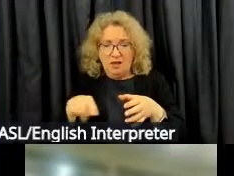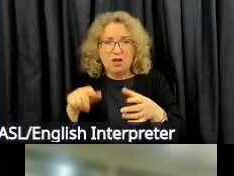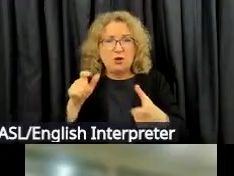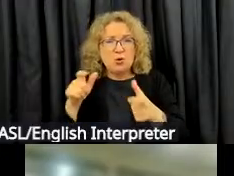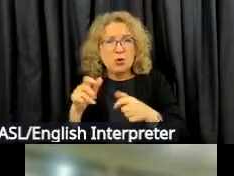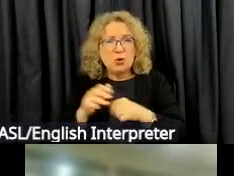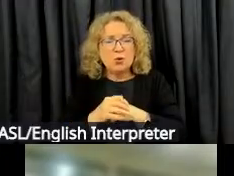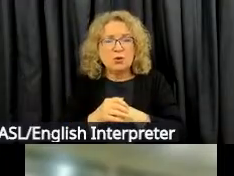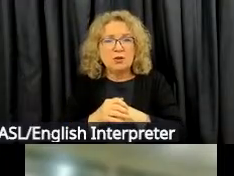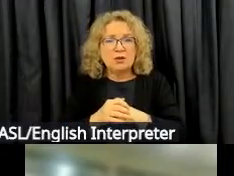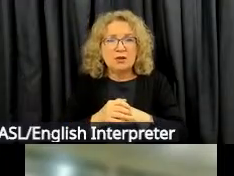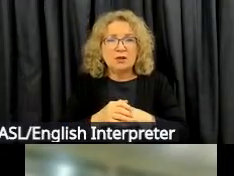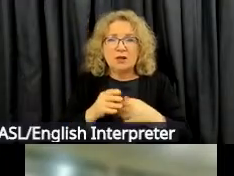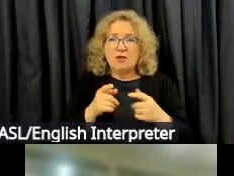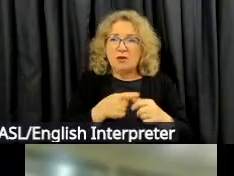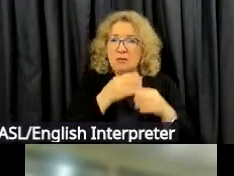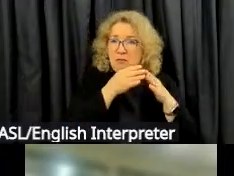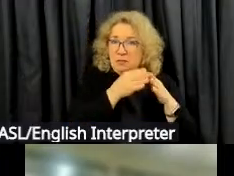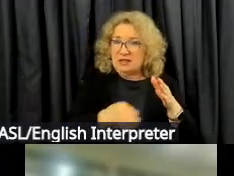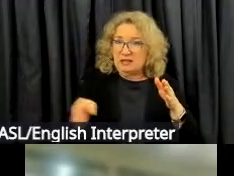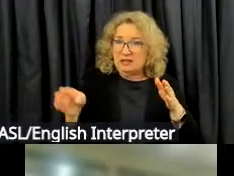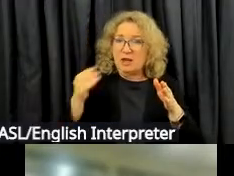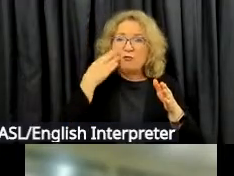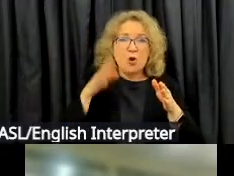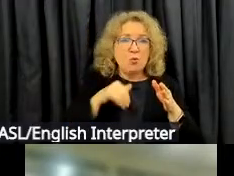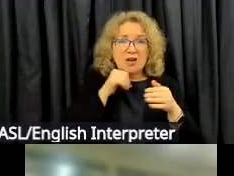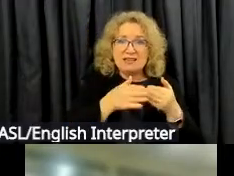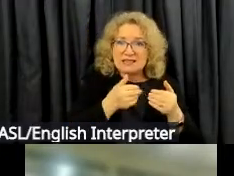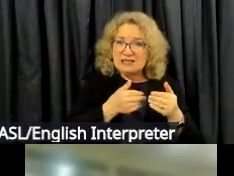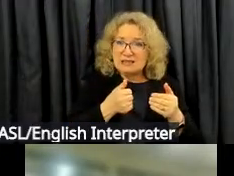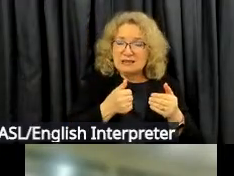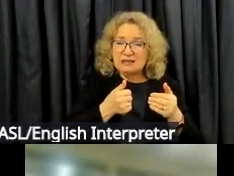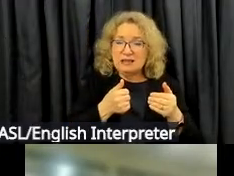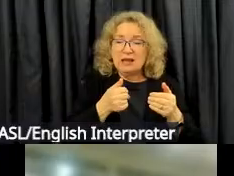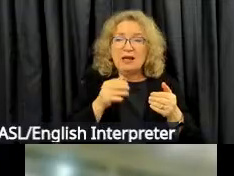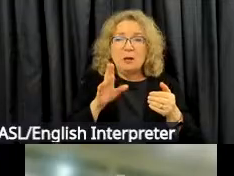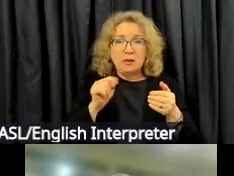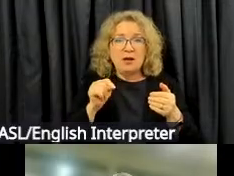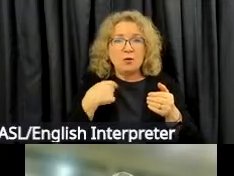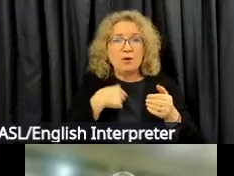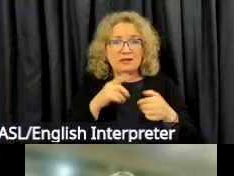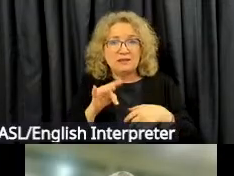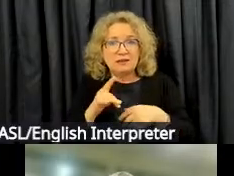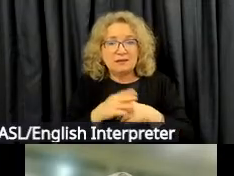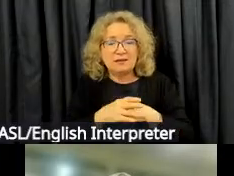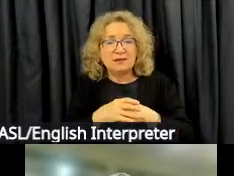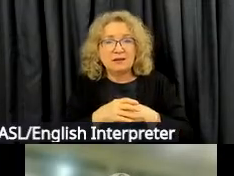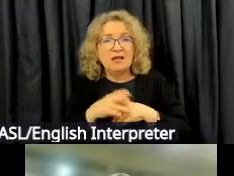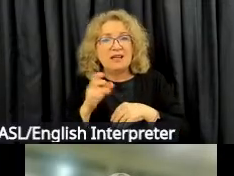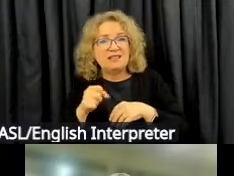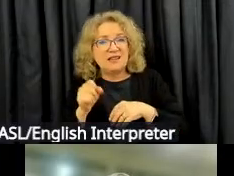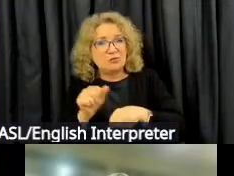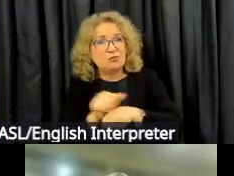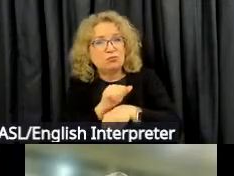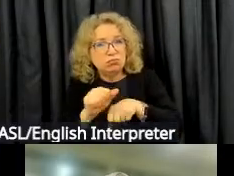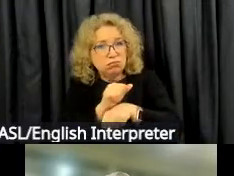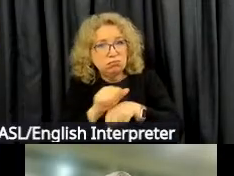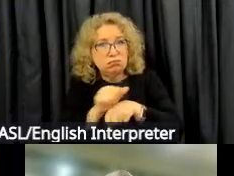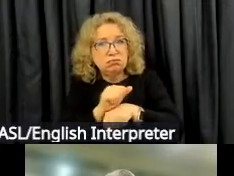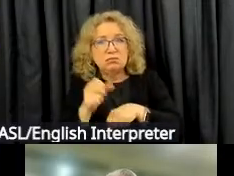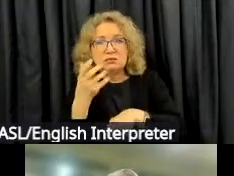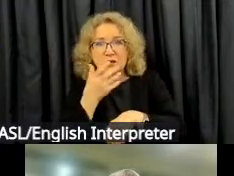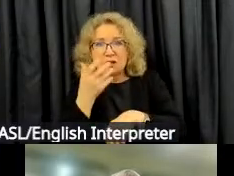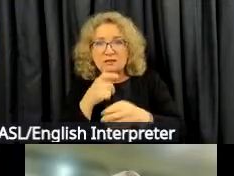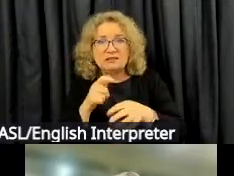commend you guys on the work. Yes, it was some time, but I learned so much just being there. Thank